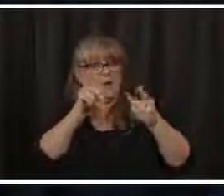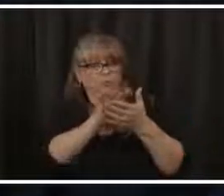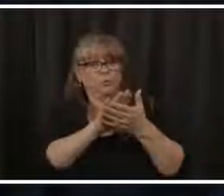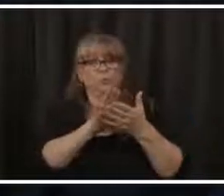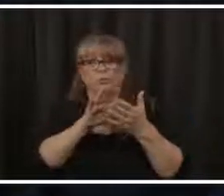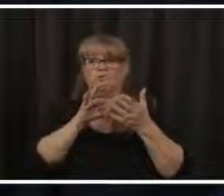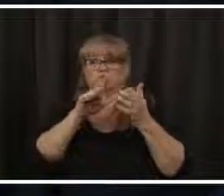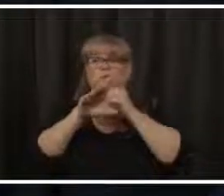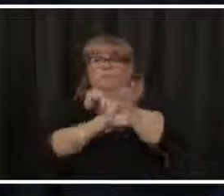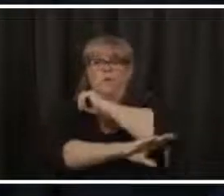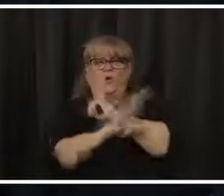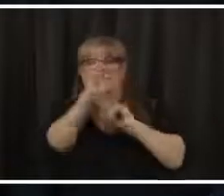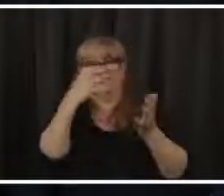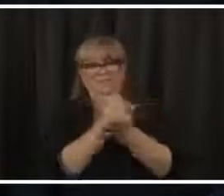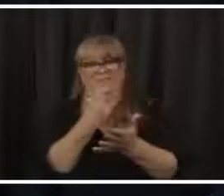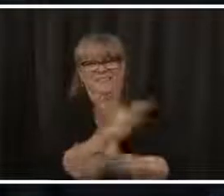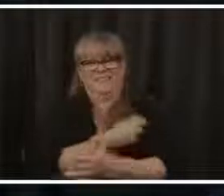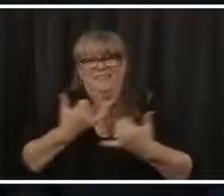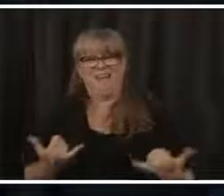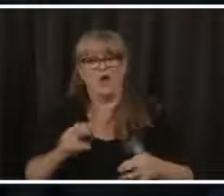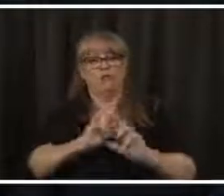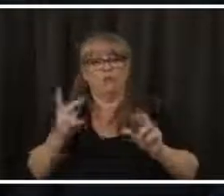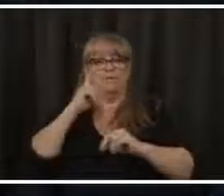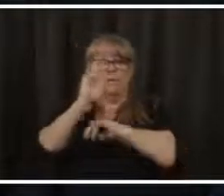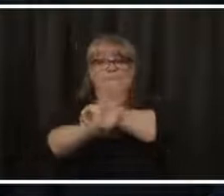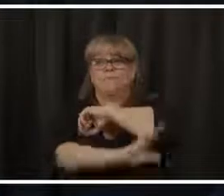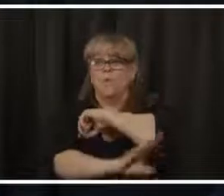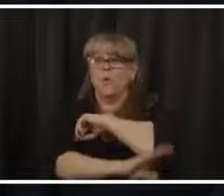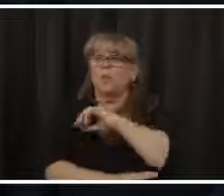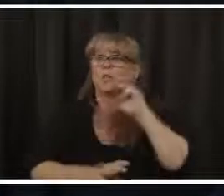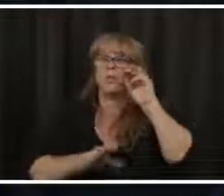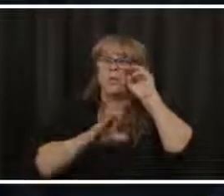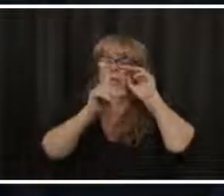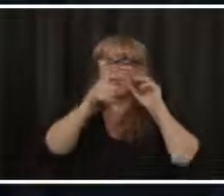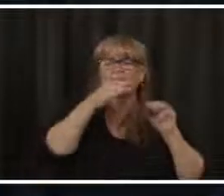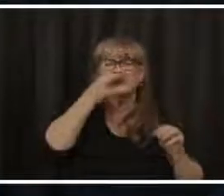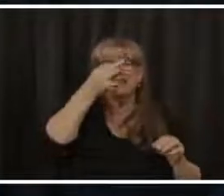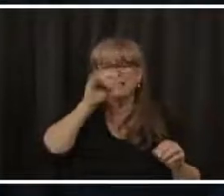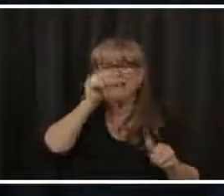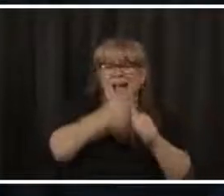sites I just mentioned, or you want to go somewhere else, you can call our hotline,